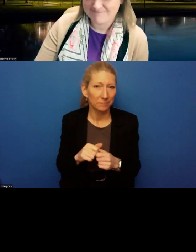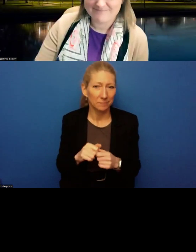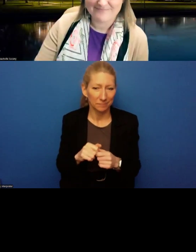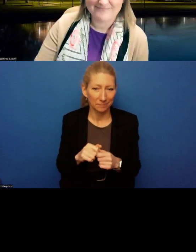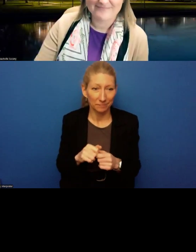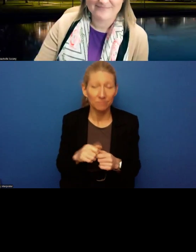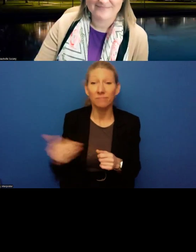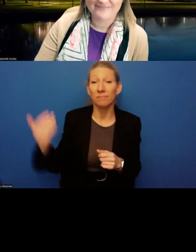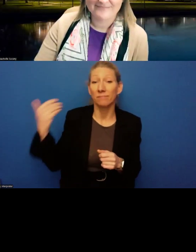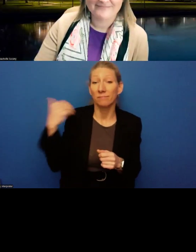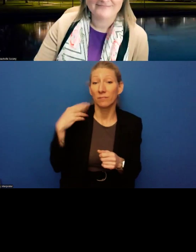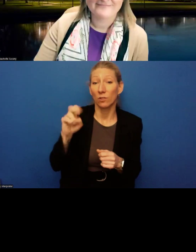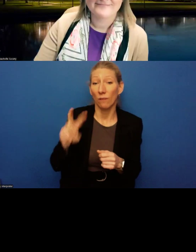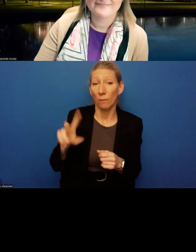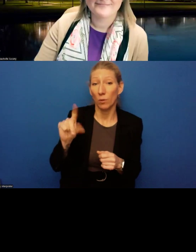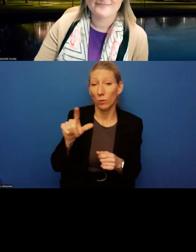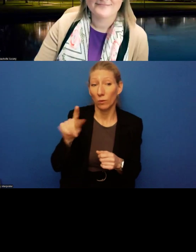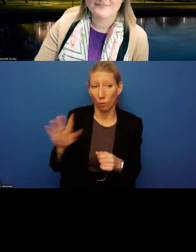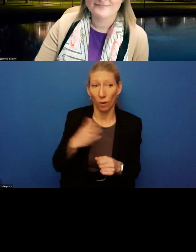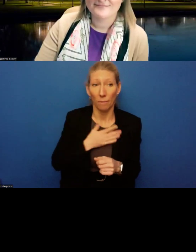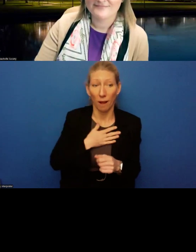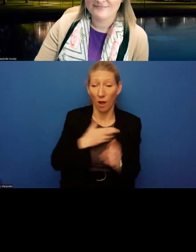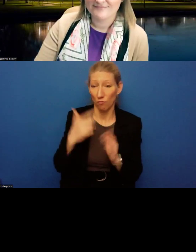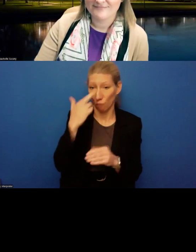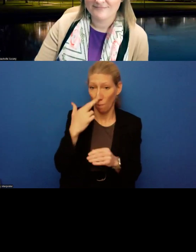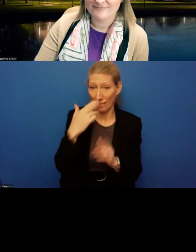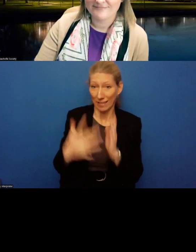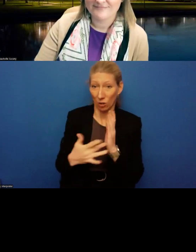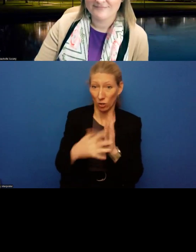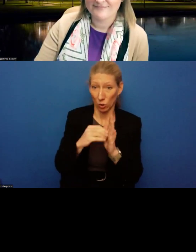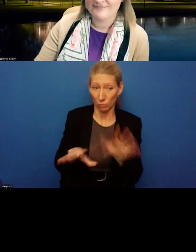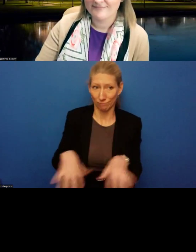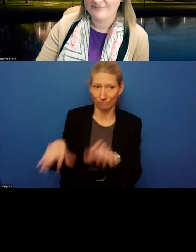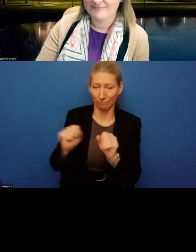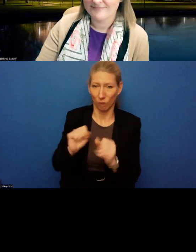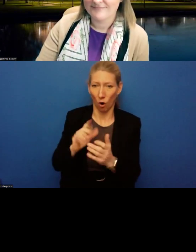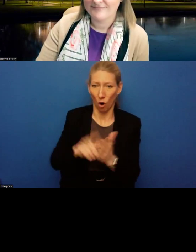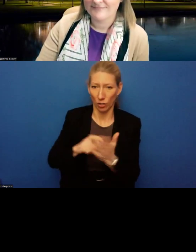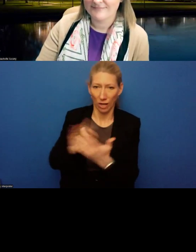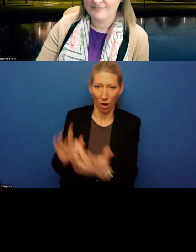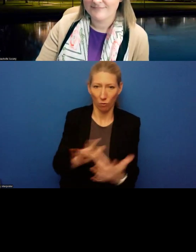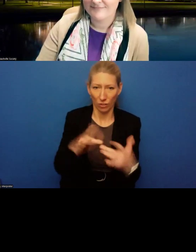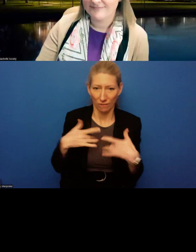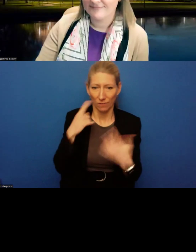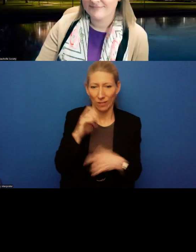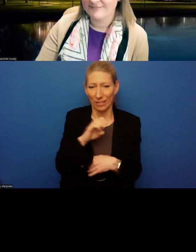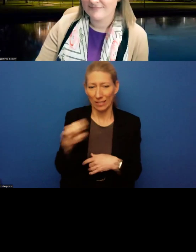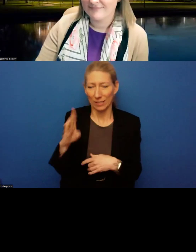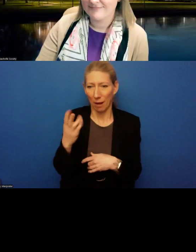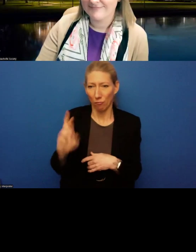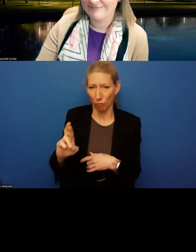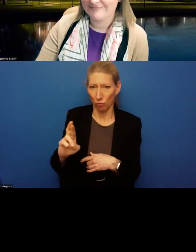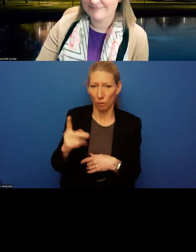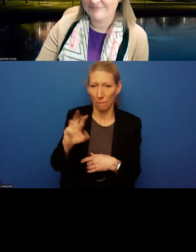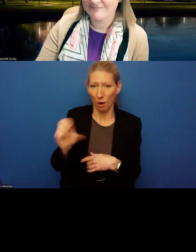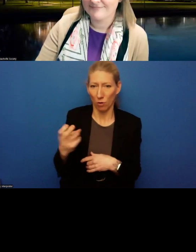In November of 2024, my Roman technology students held an archaeology outreach event for the East Baton Rouge Parish School community